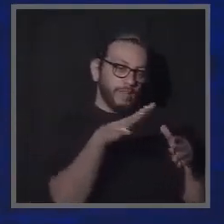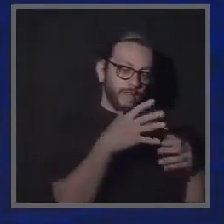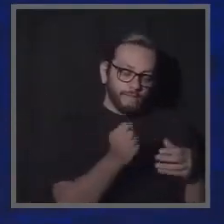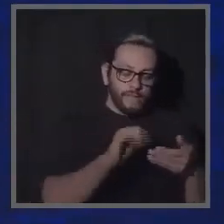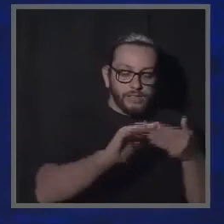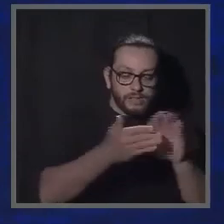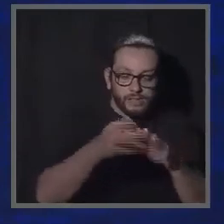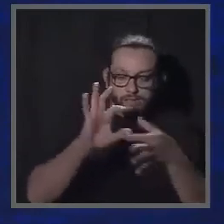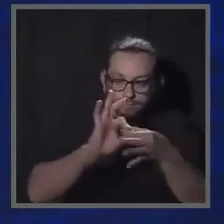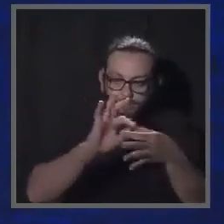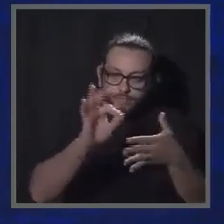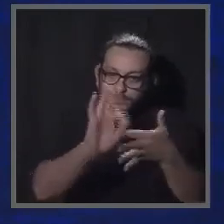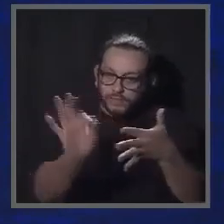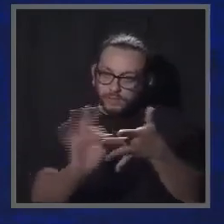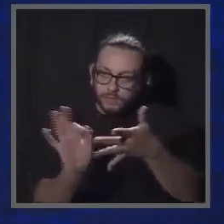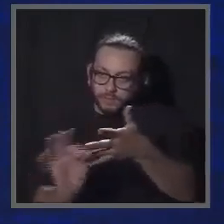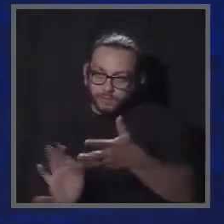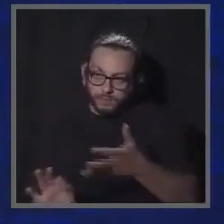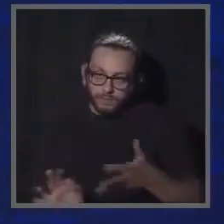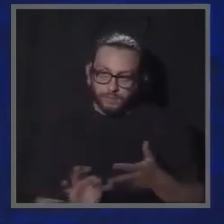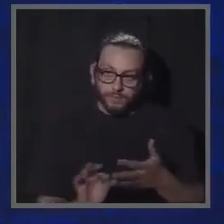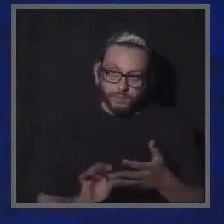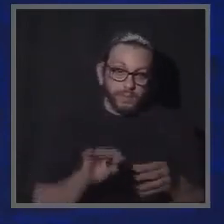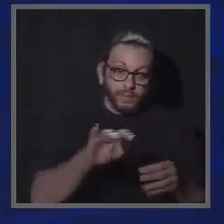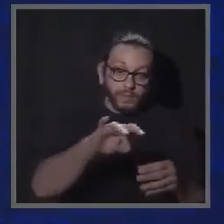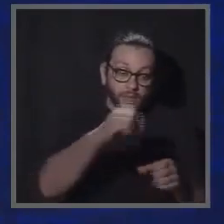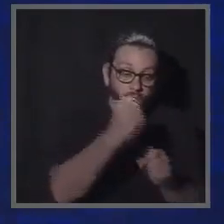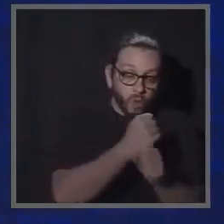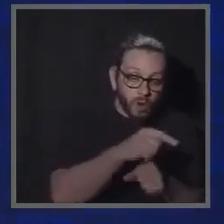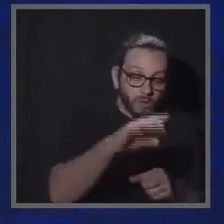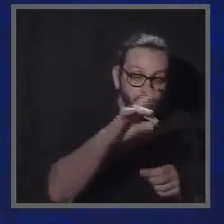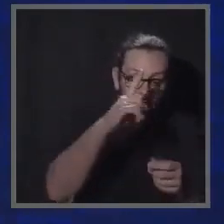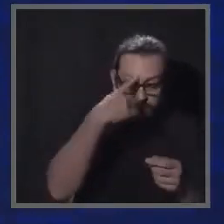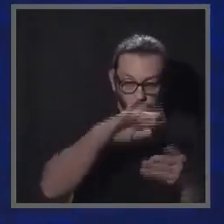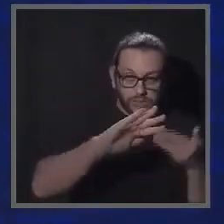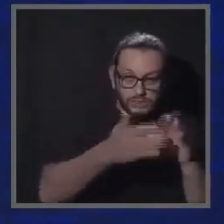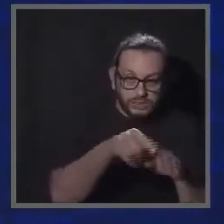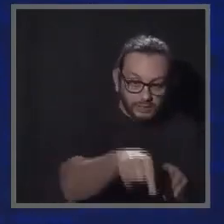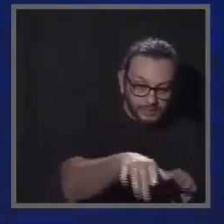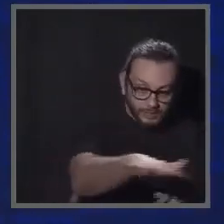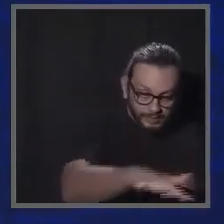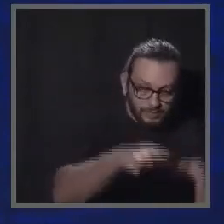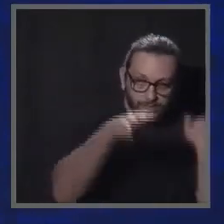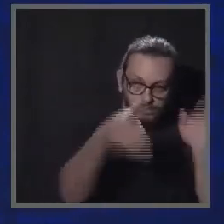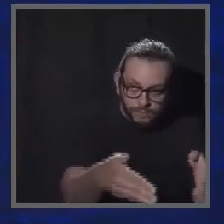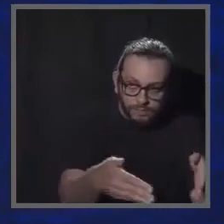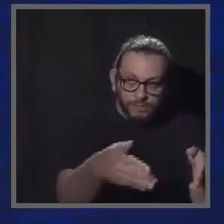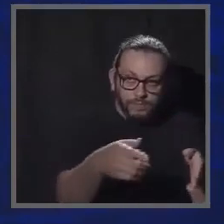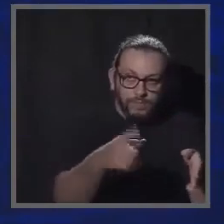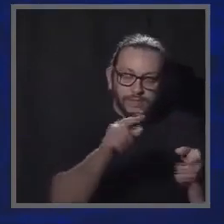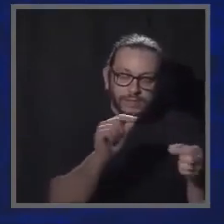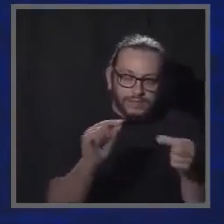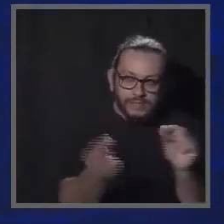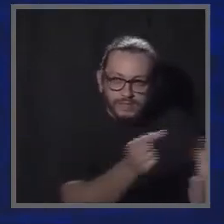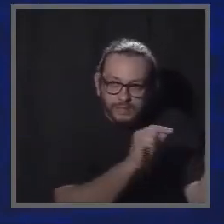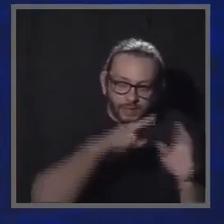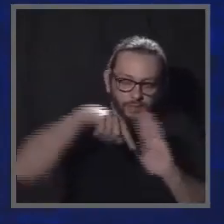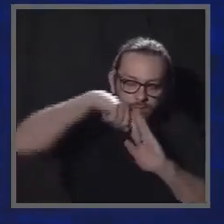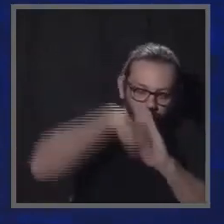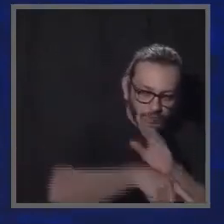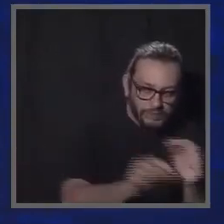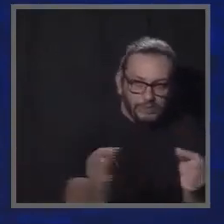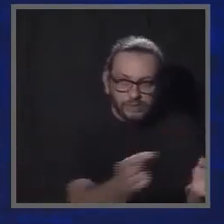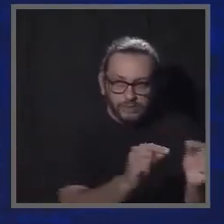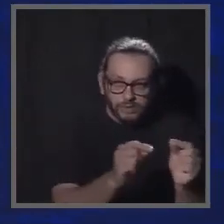the territories. But this work should not be carried out only at the local level. This work should always be carried out in a